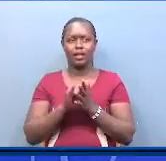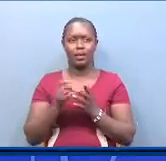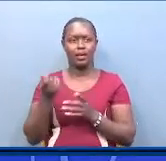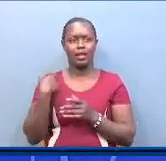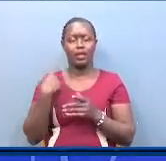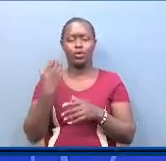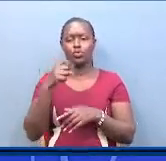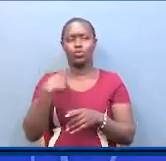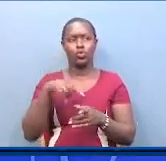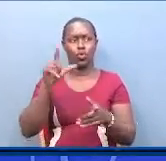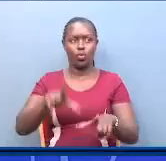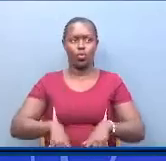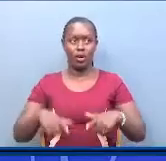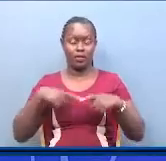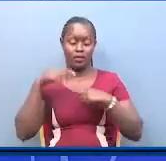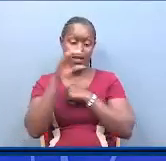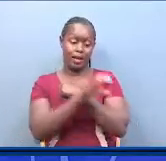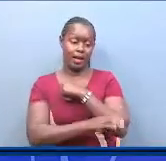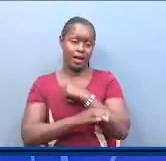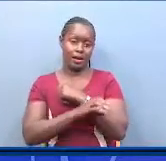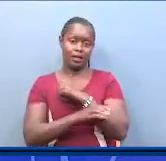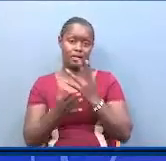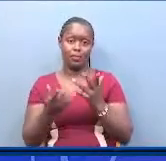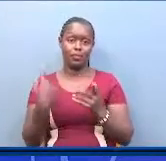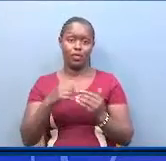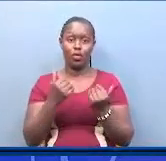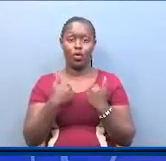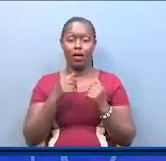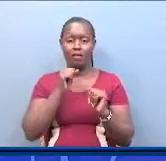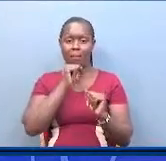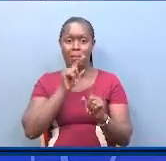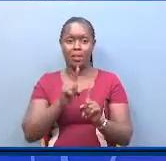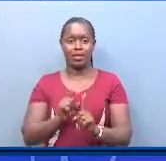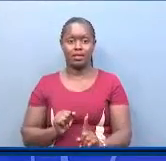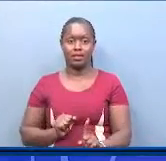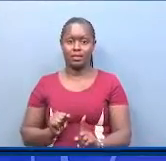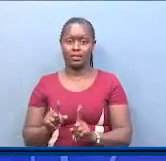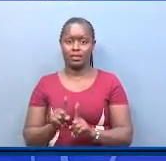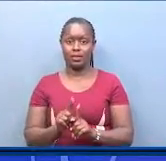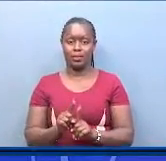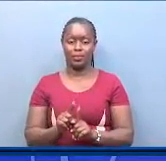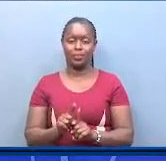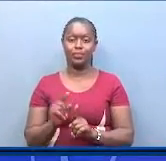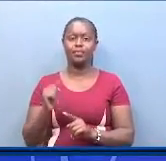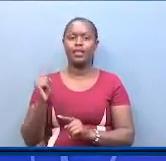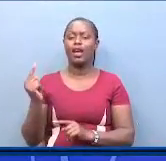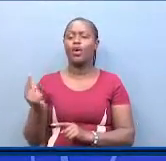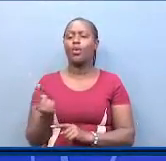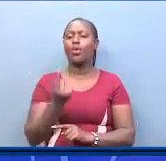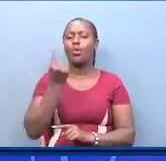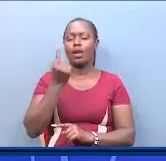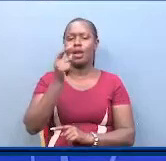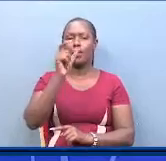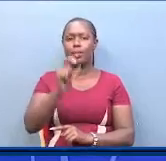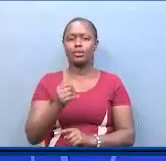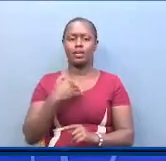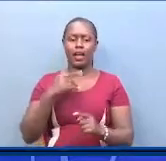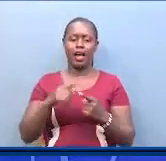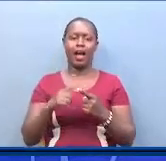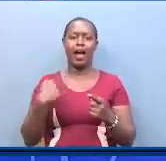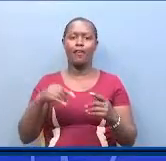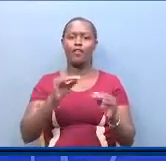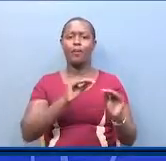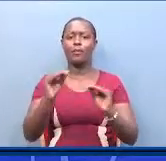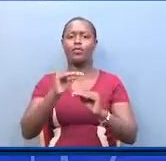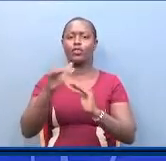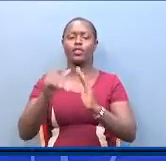So we live in this country. We have brothers and sisters in this country. The only candidate that has crisscrossed the country is